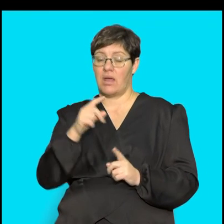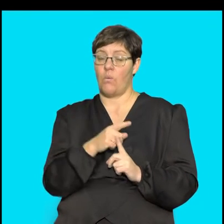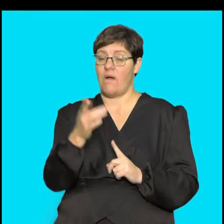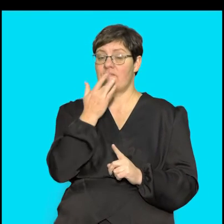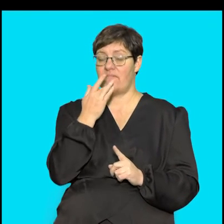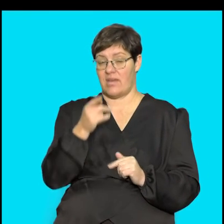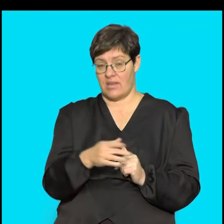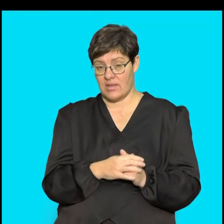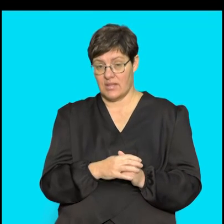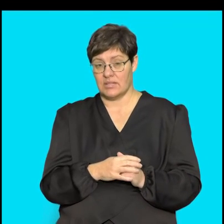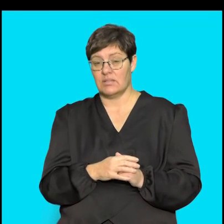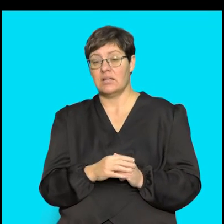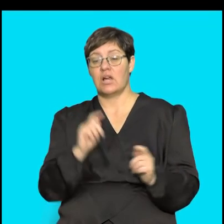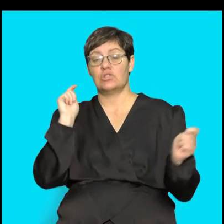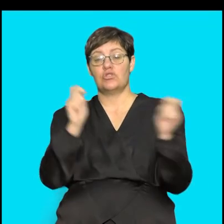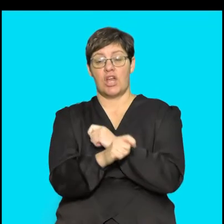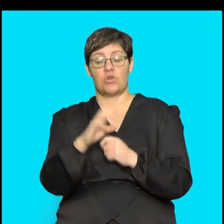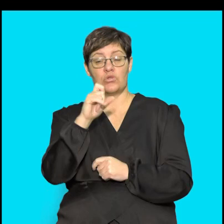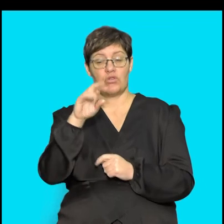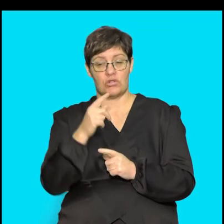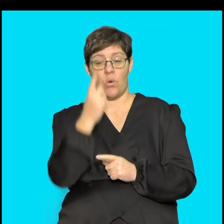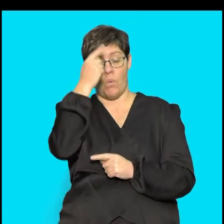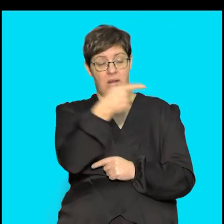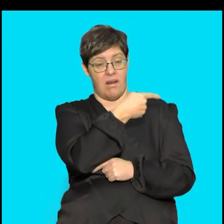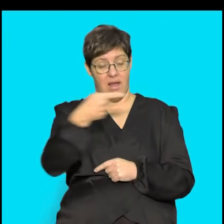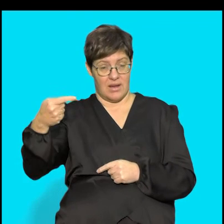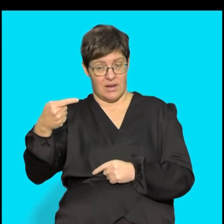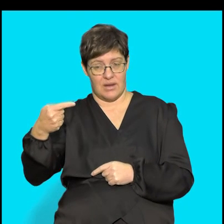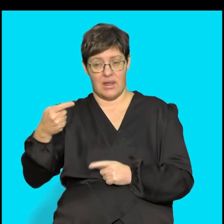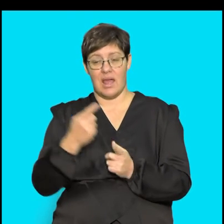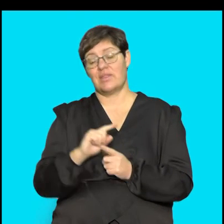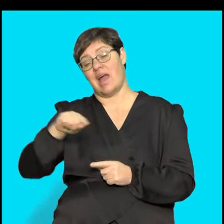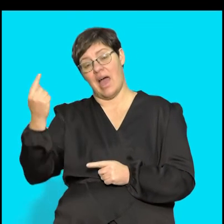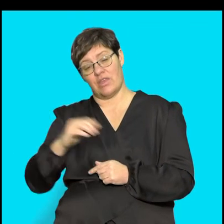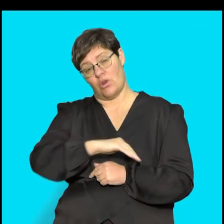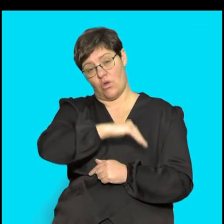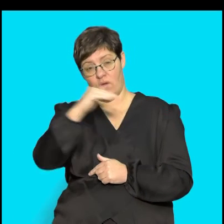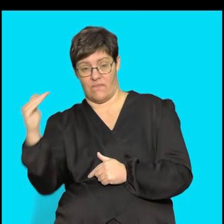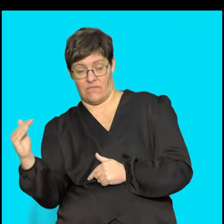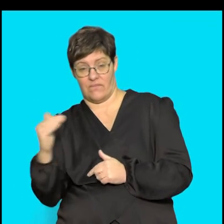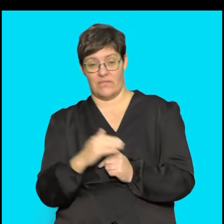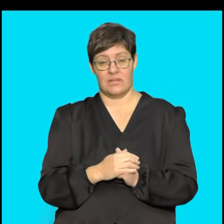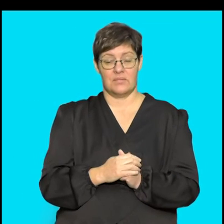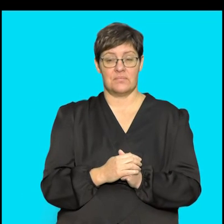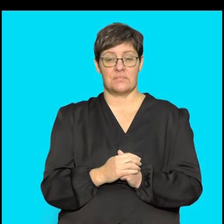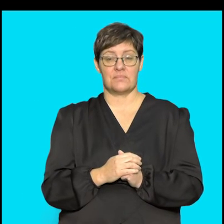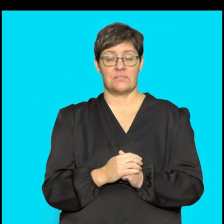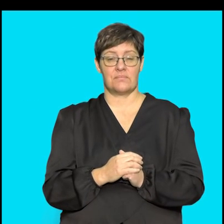the one favored. Change in concentration, one vertical line, and the other one was a curve.